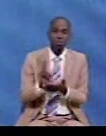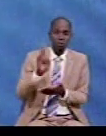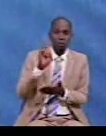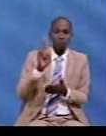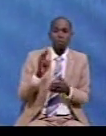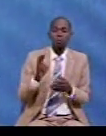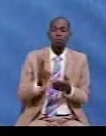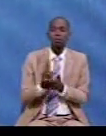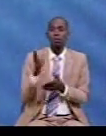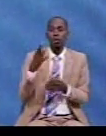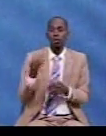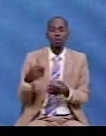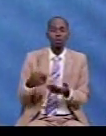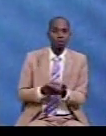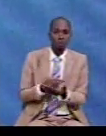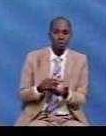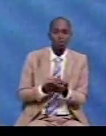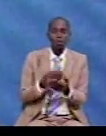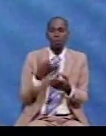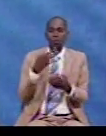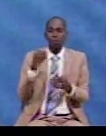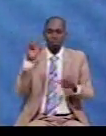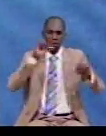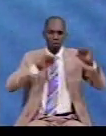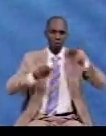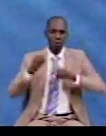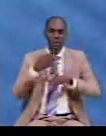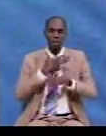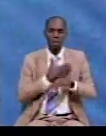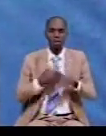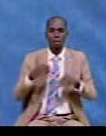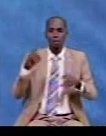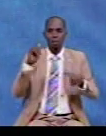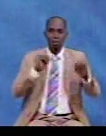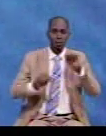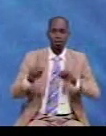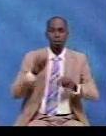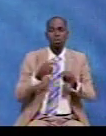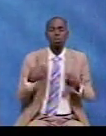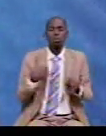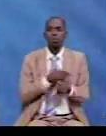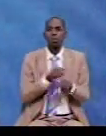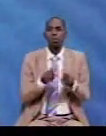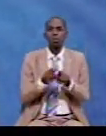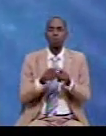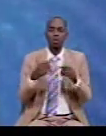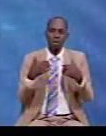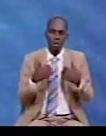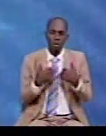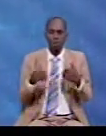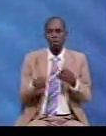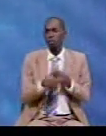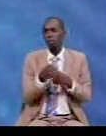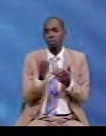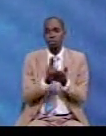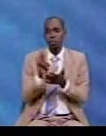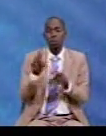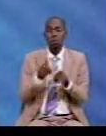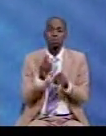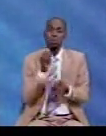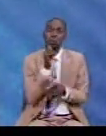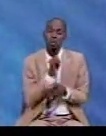we also have other universities, including private universities, that offer these programs. It's usually